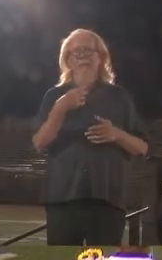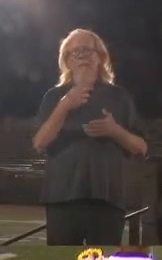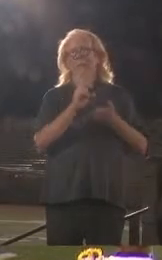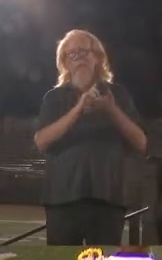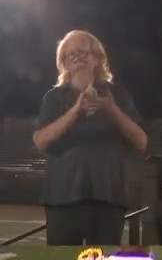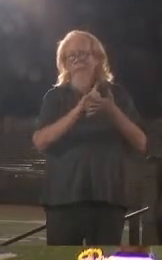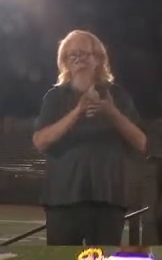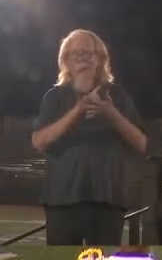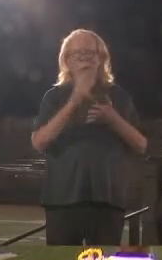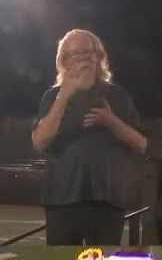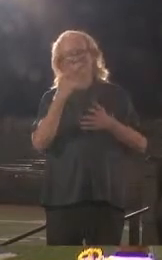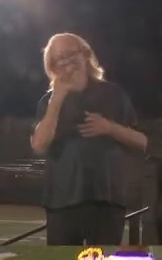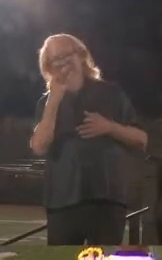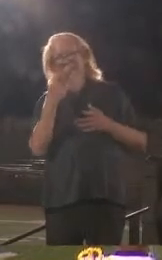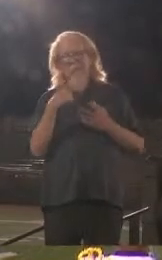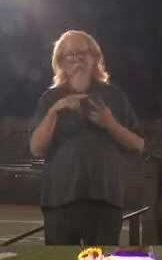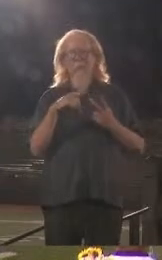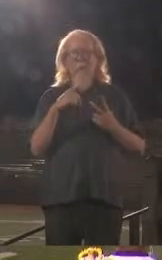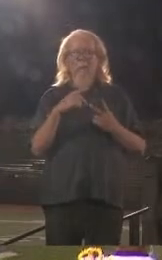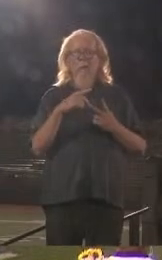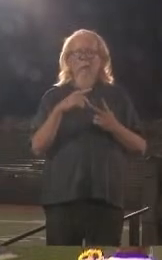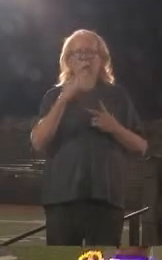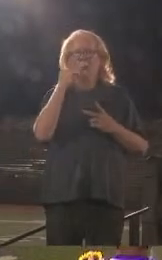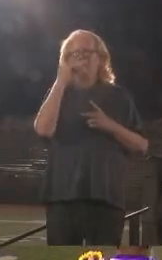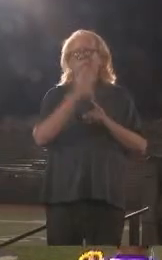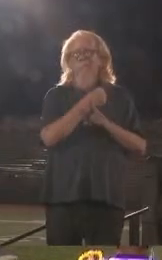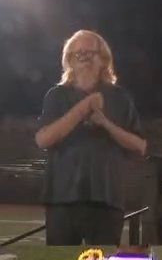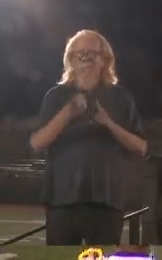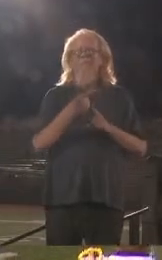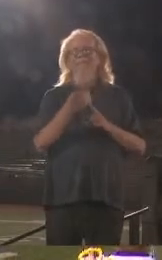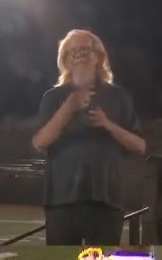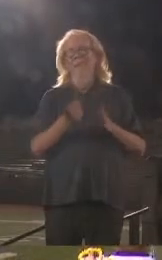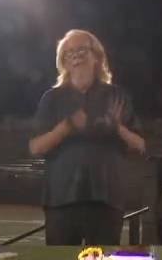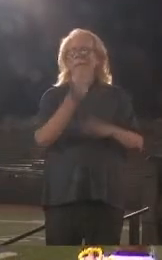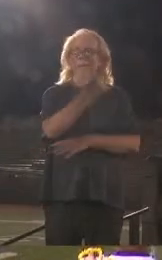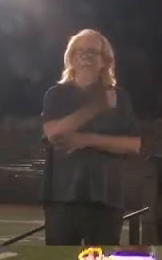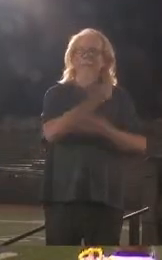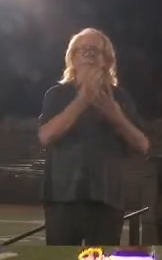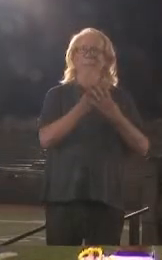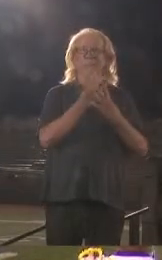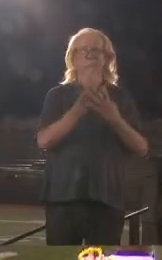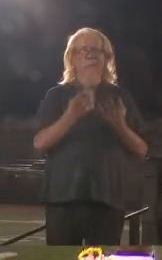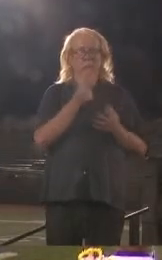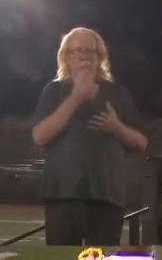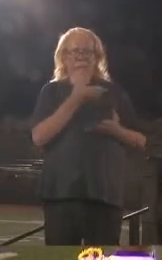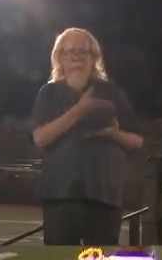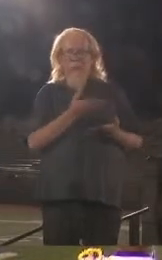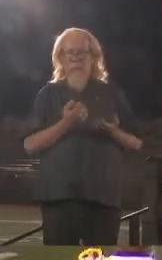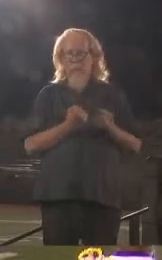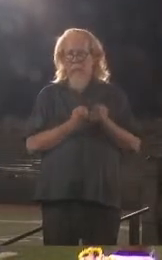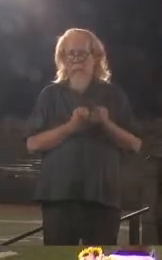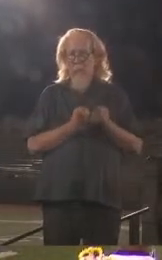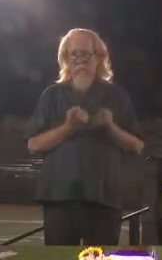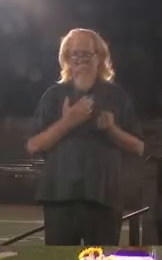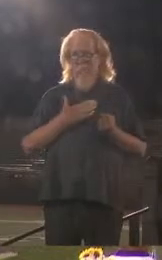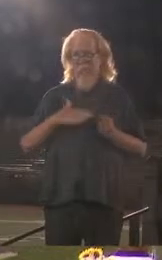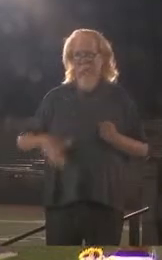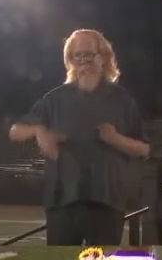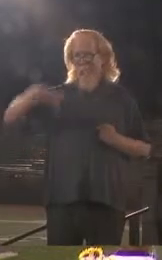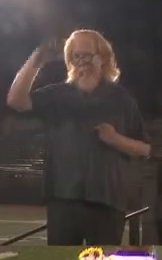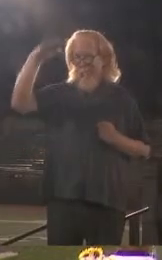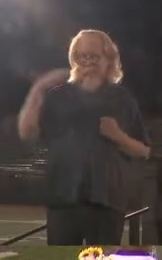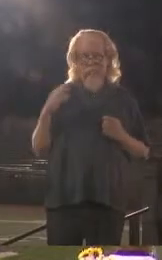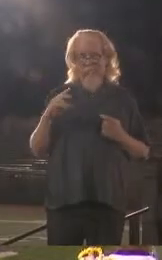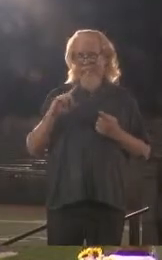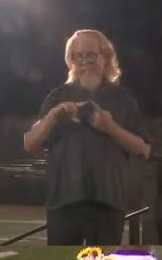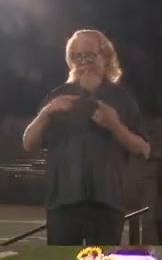domestic violence, and as a result, he went to prison and was absent for the entirety of my childhood, even up until now.